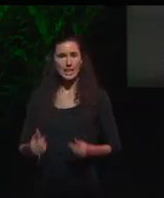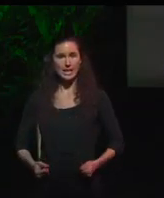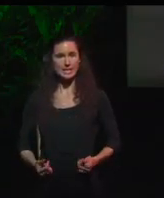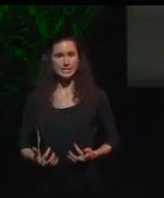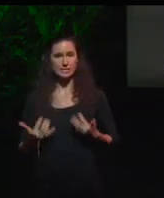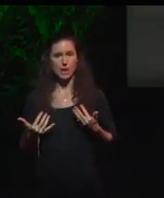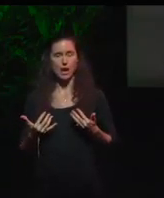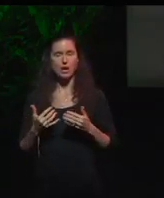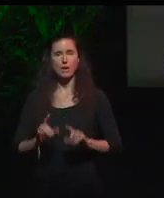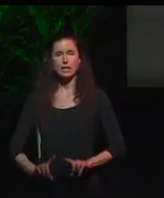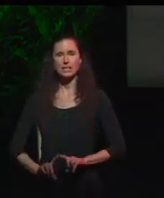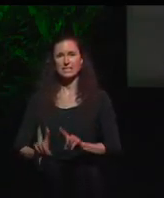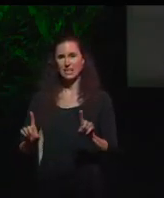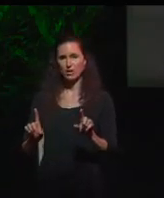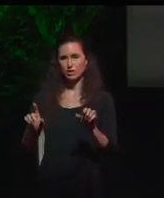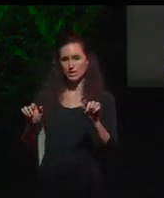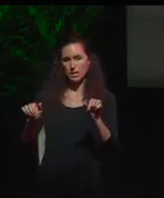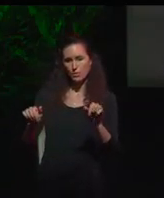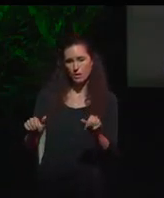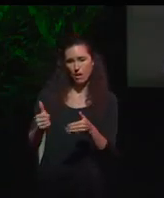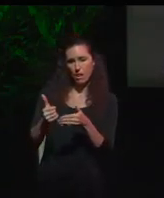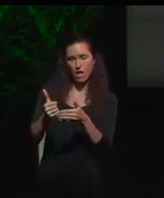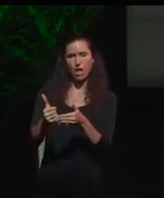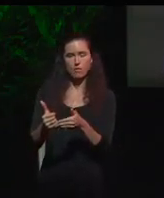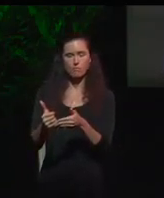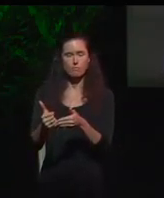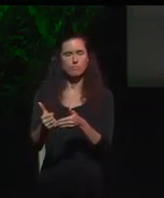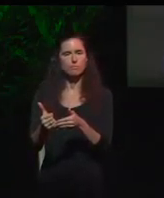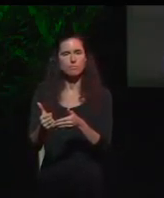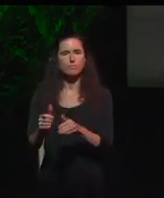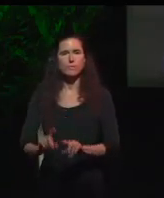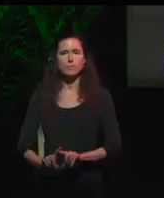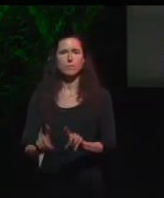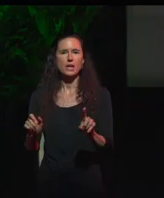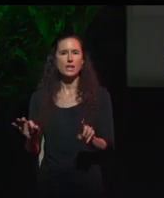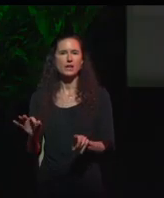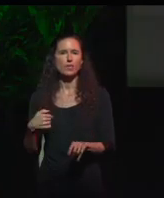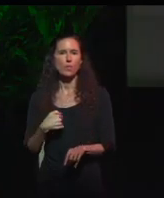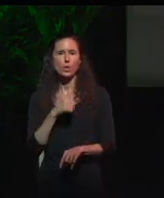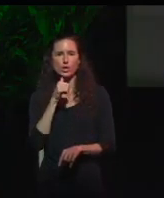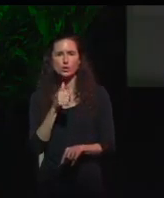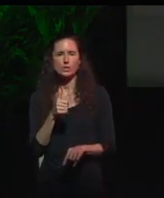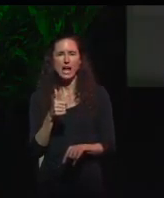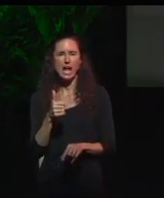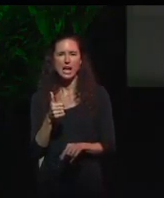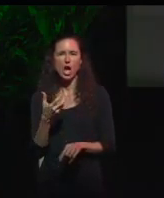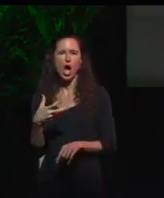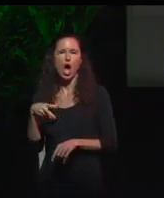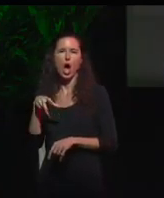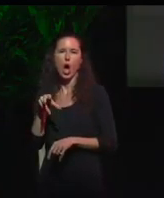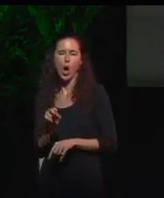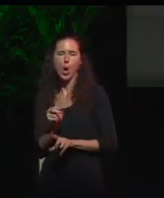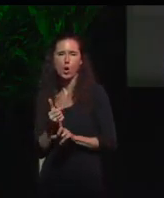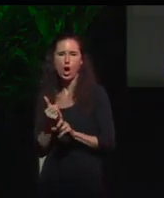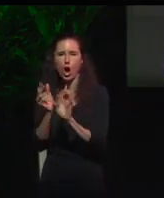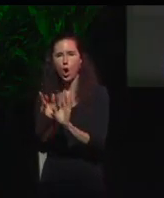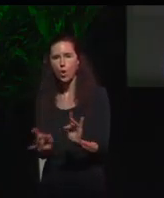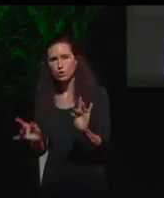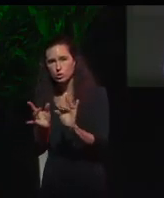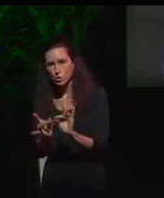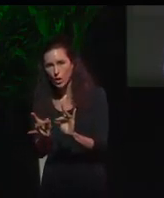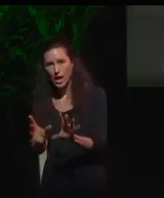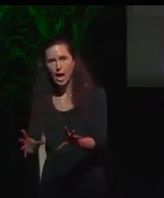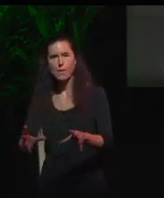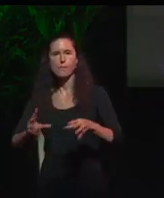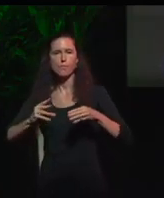about the difference that we make. But if we do not own our own story, embrace that